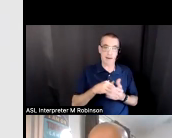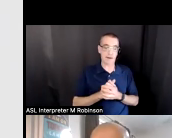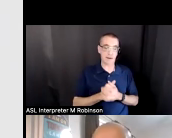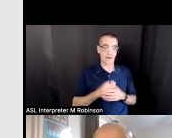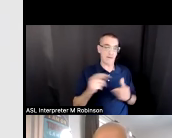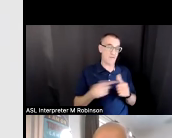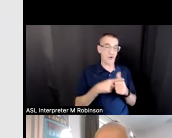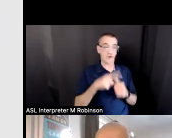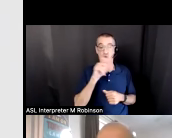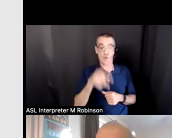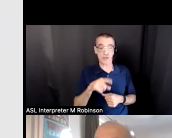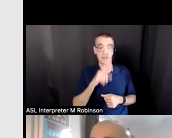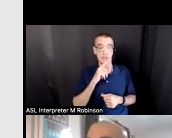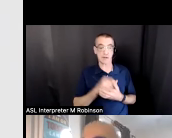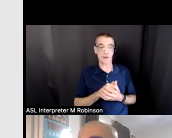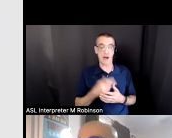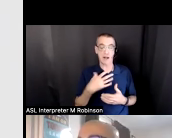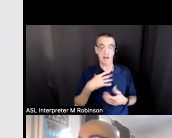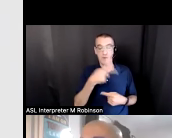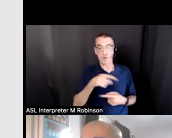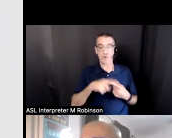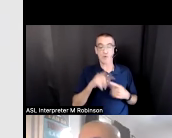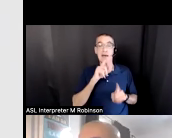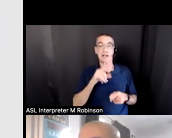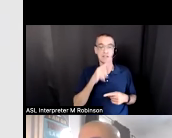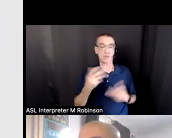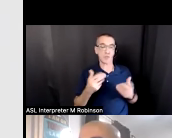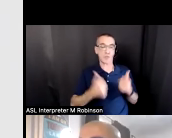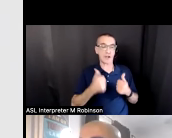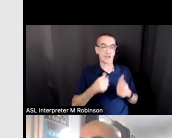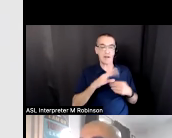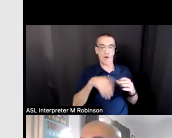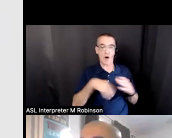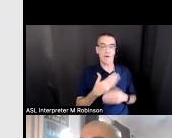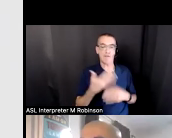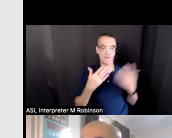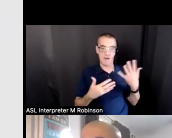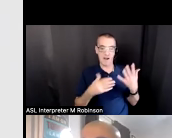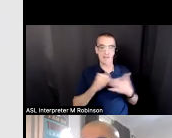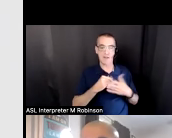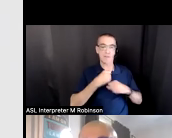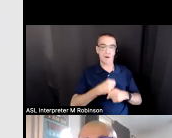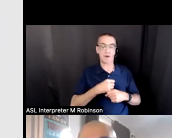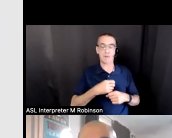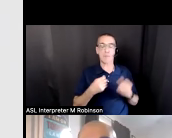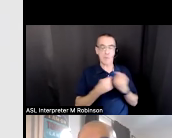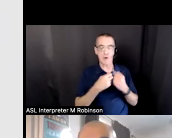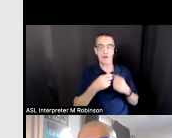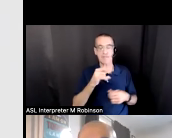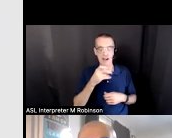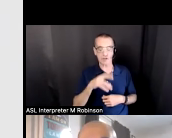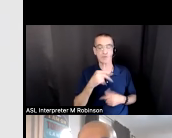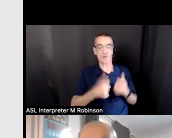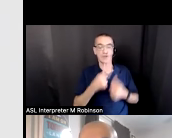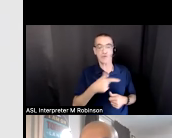first question that I would like for you all to answer is, which out of all 5 protective and promotive factors, which do